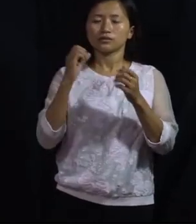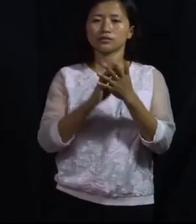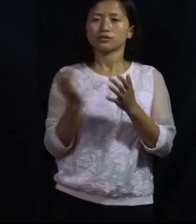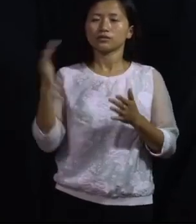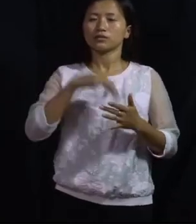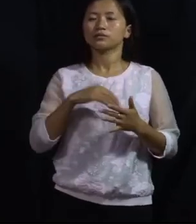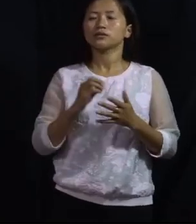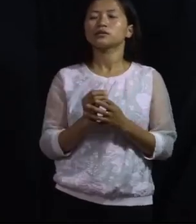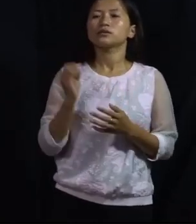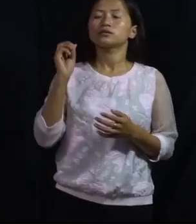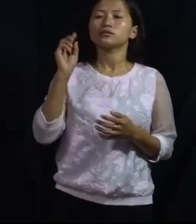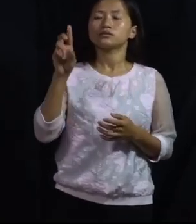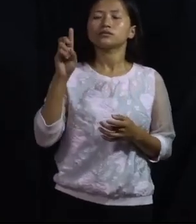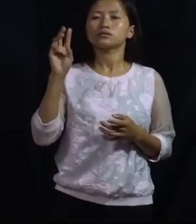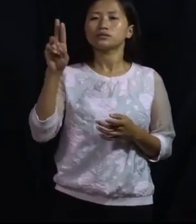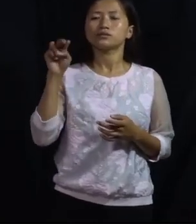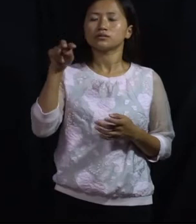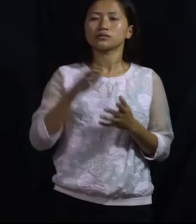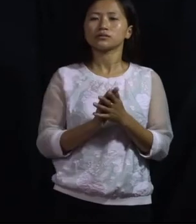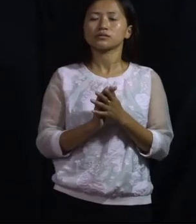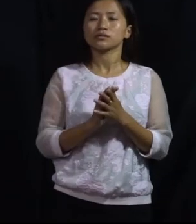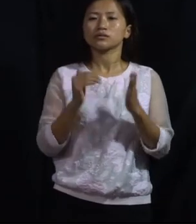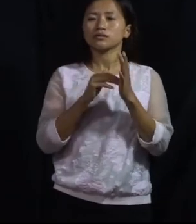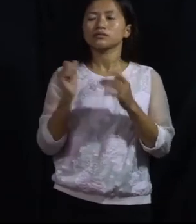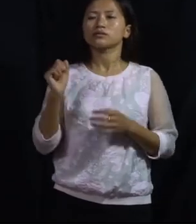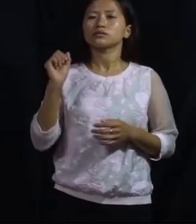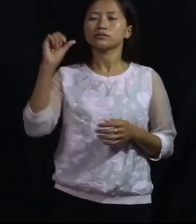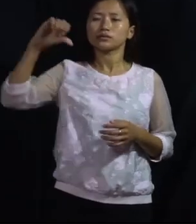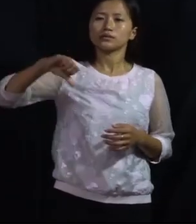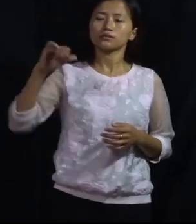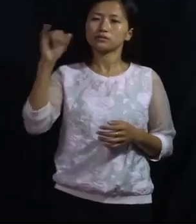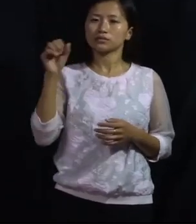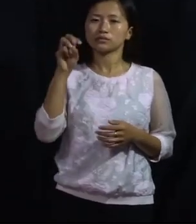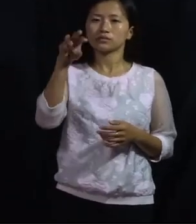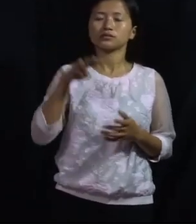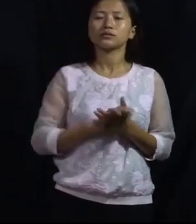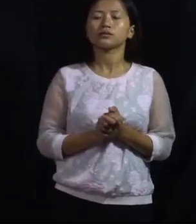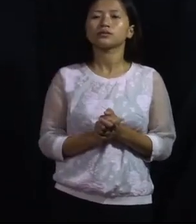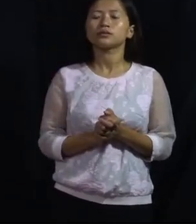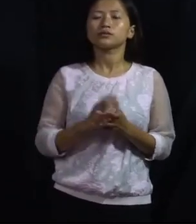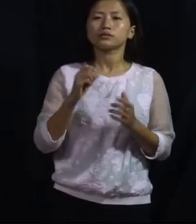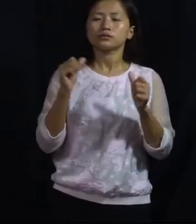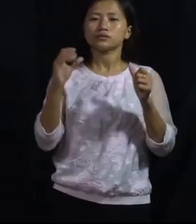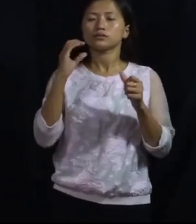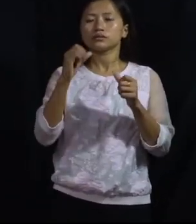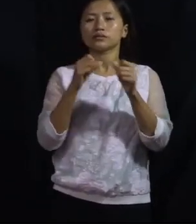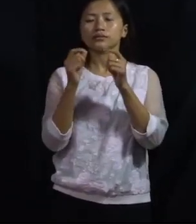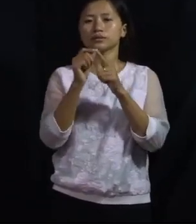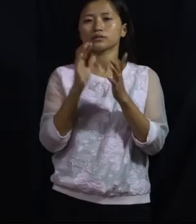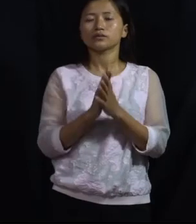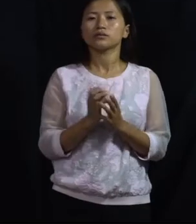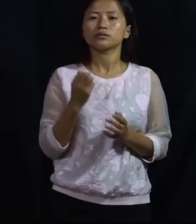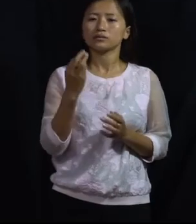is 1,200. Z's current account is 9,600. So the capitals, as we have